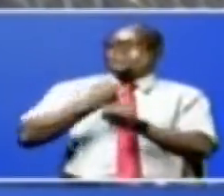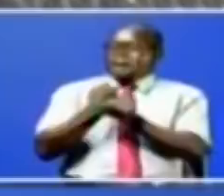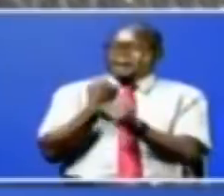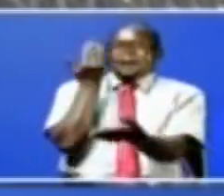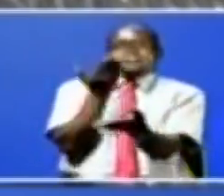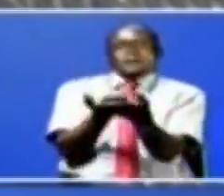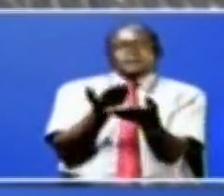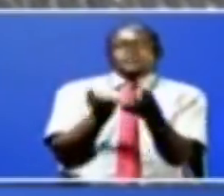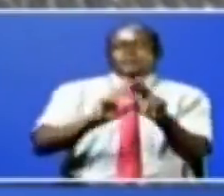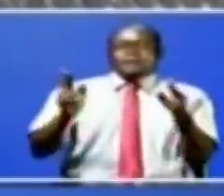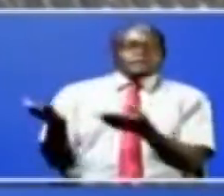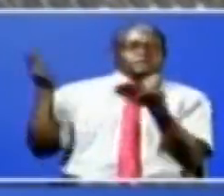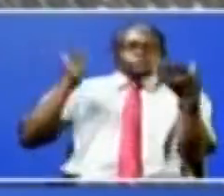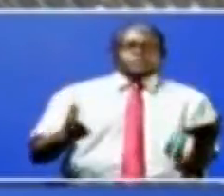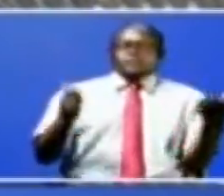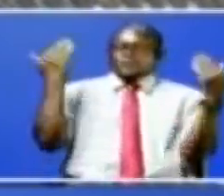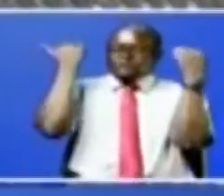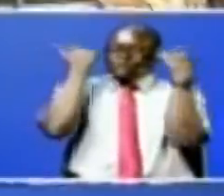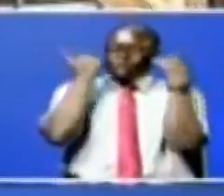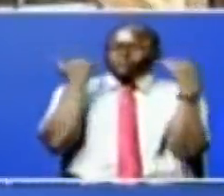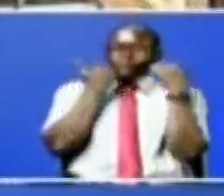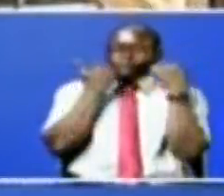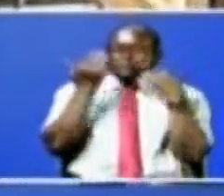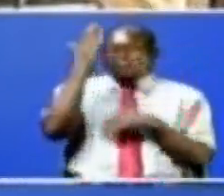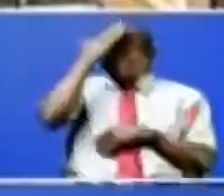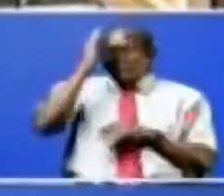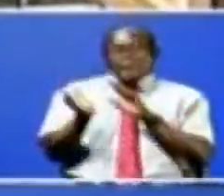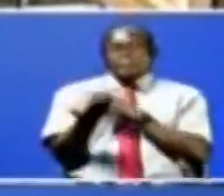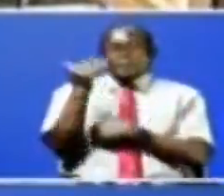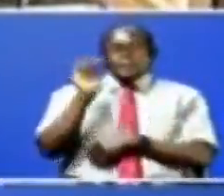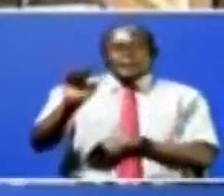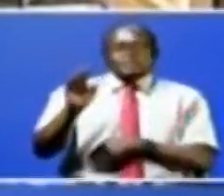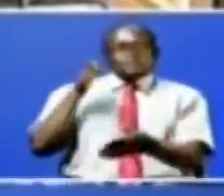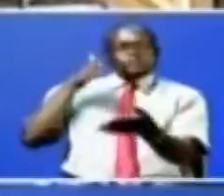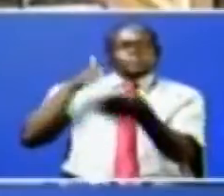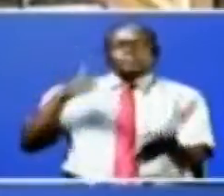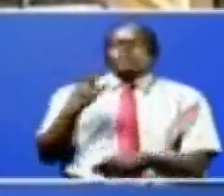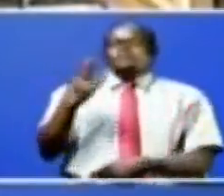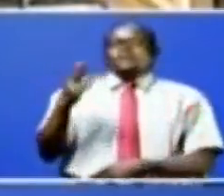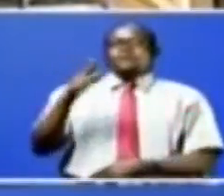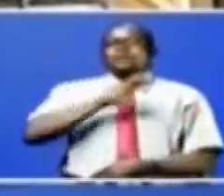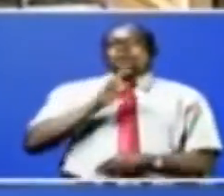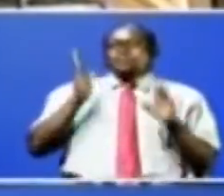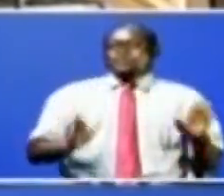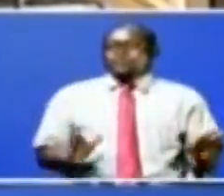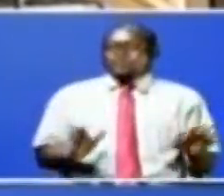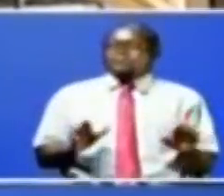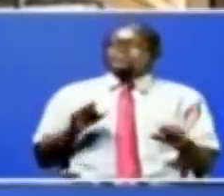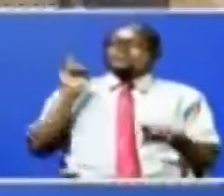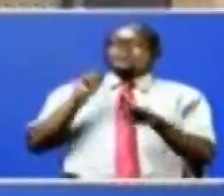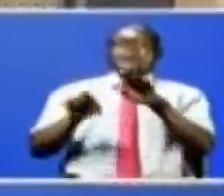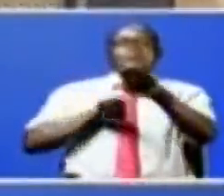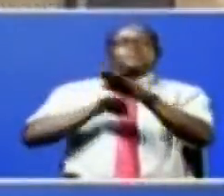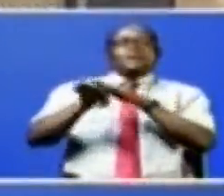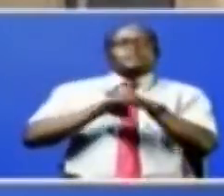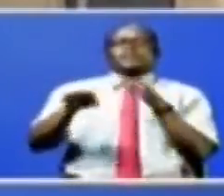application ready to present it before High Court Monday morning, seeking to bar the four commissioners from either accessing their